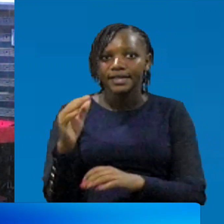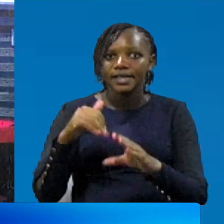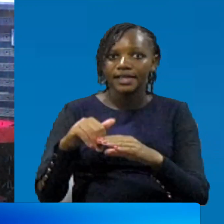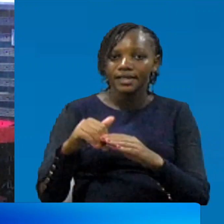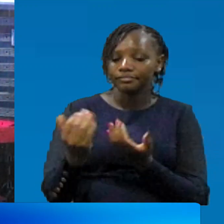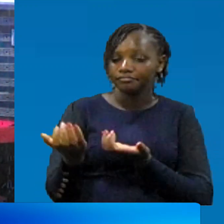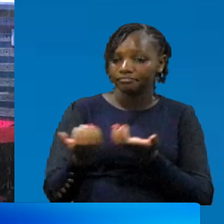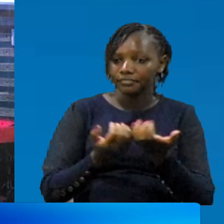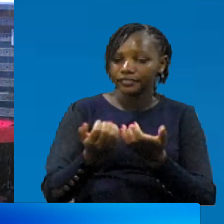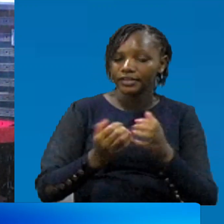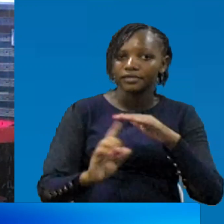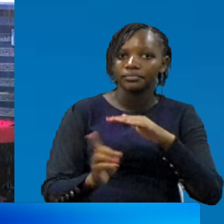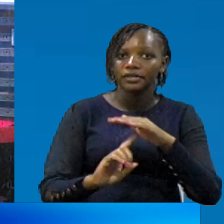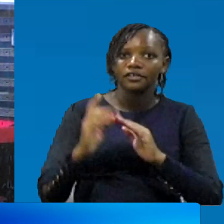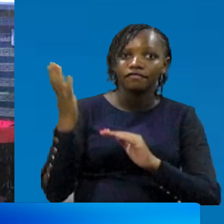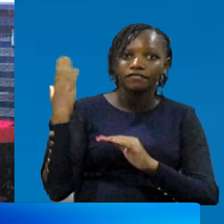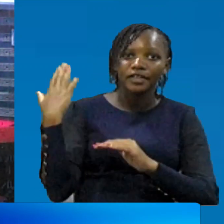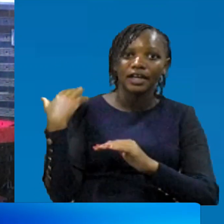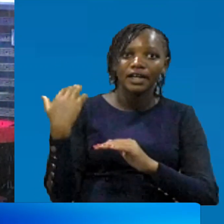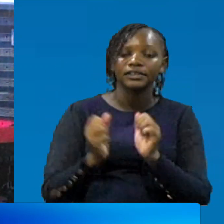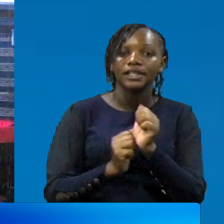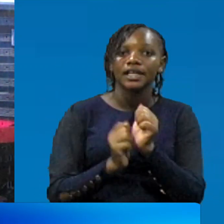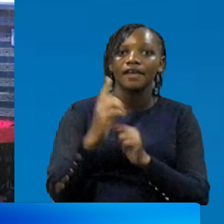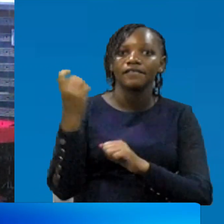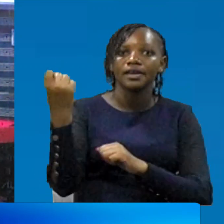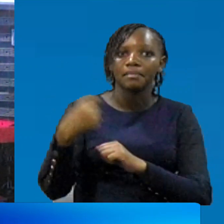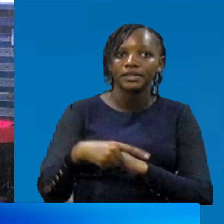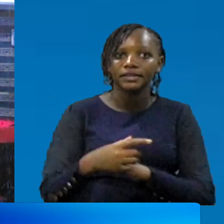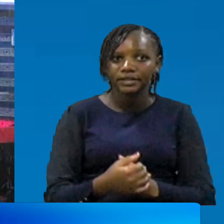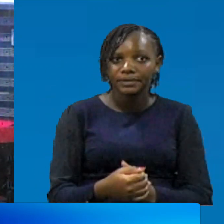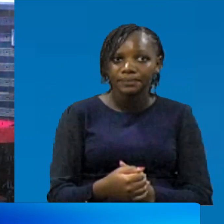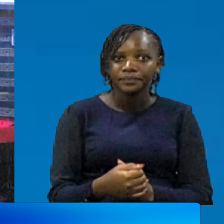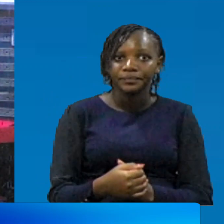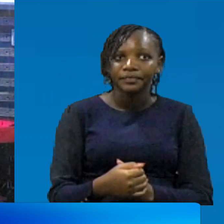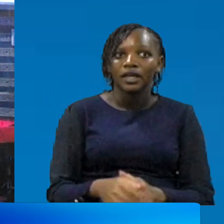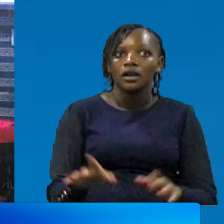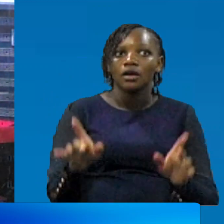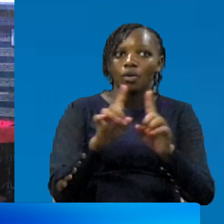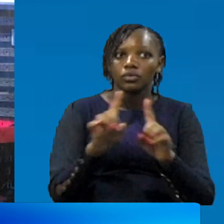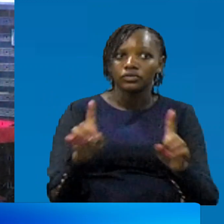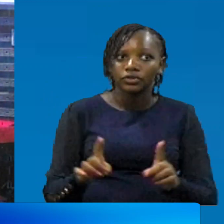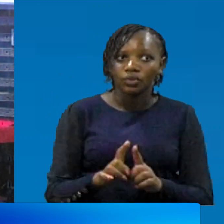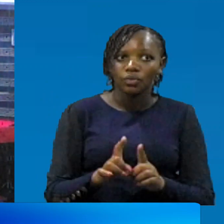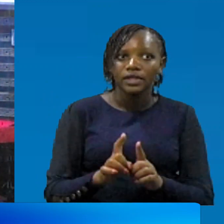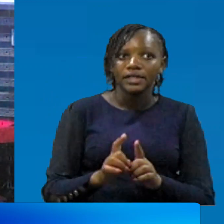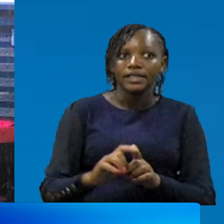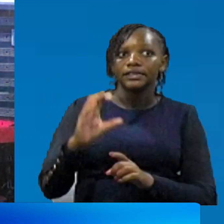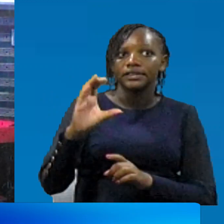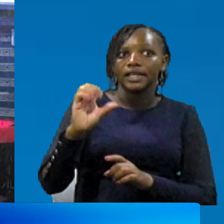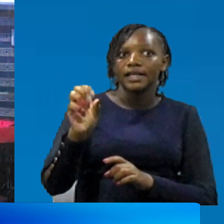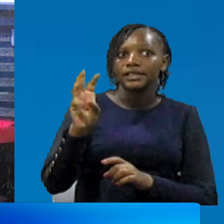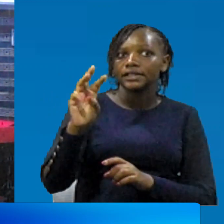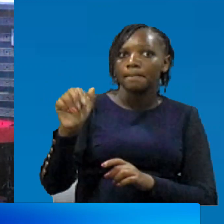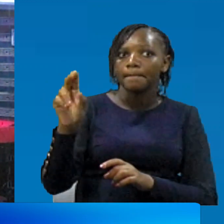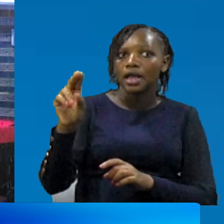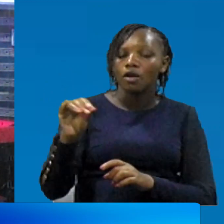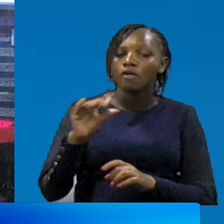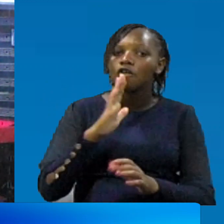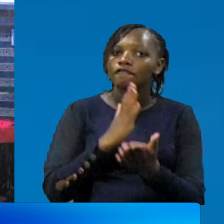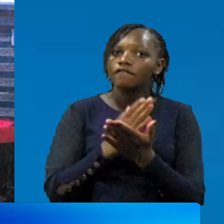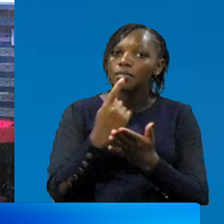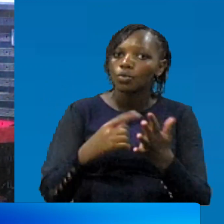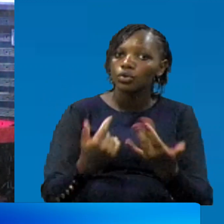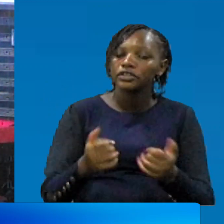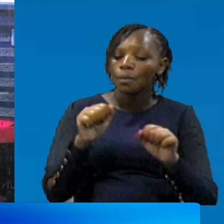Trade Ministry over the last 11 months. On her part, CS Miano affirmed that she will work